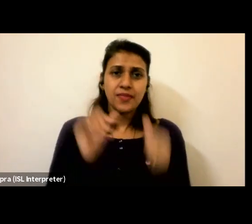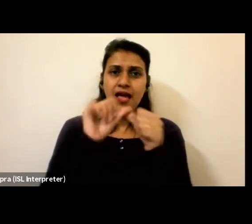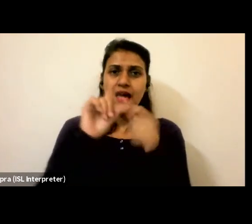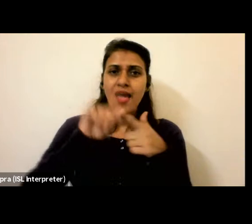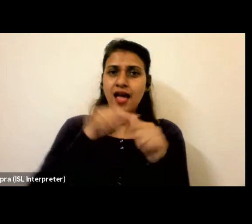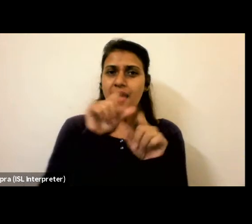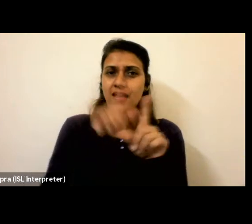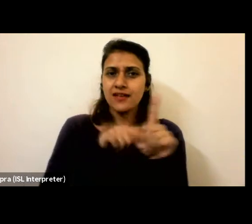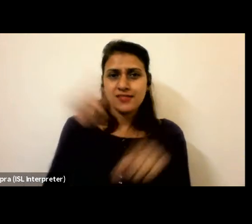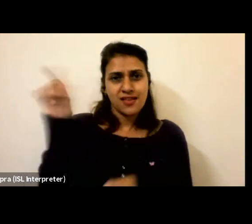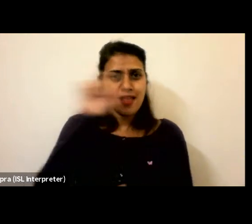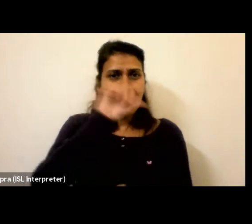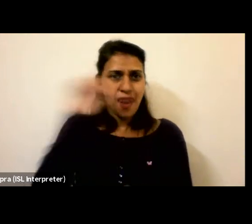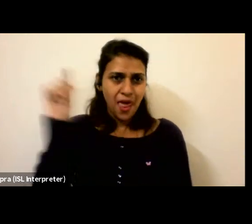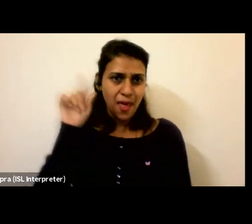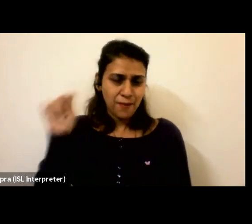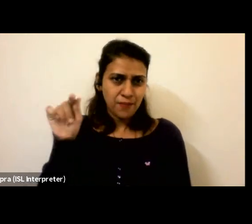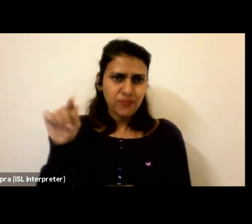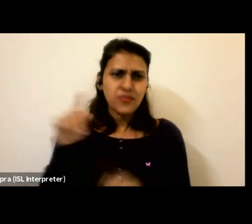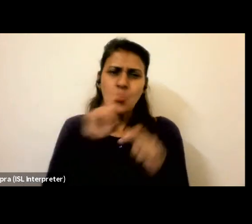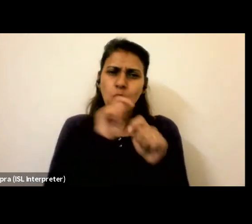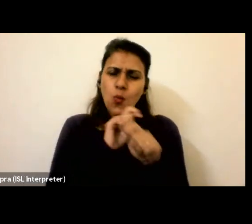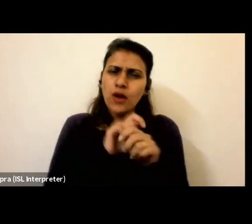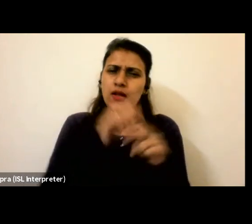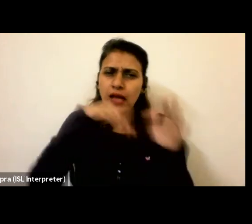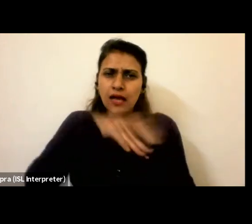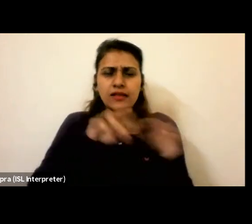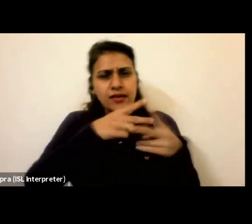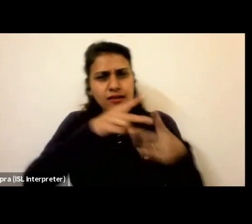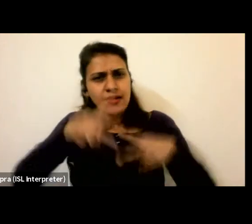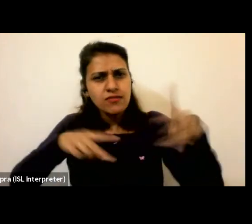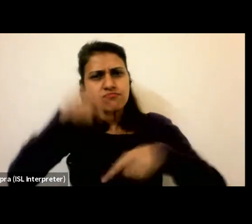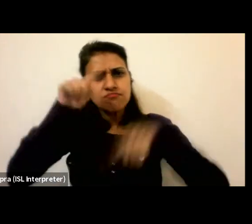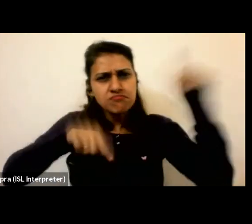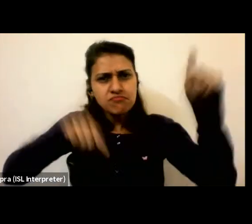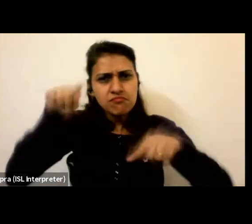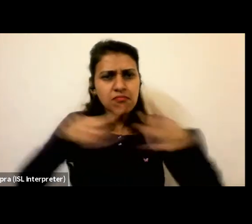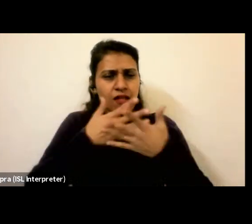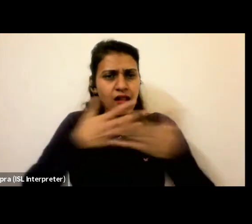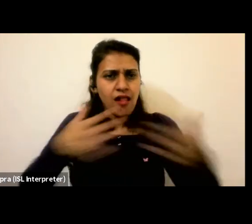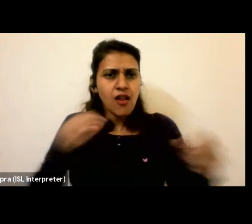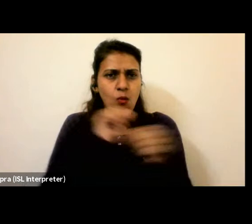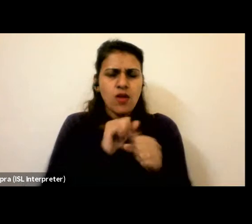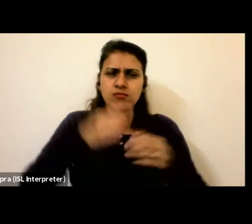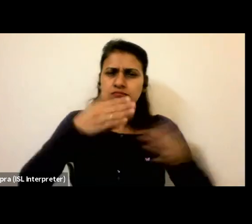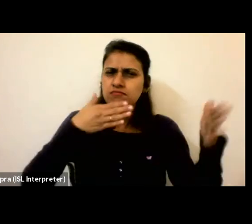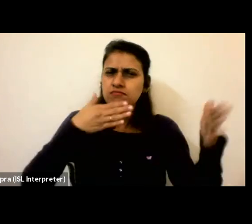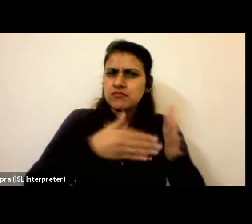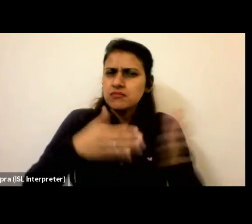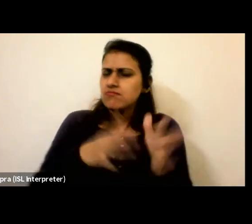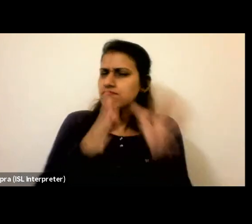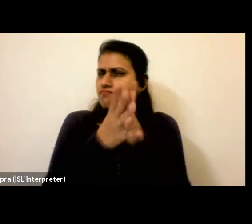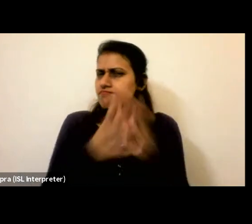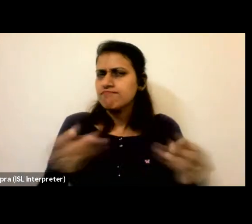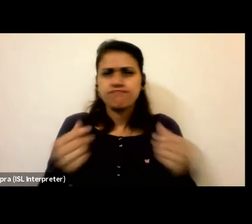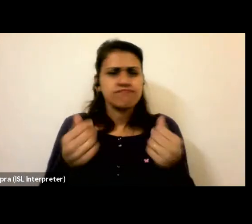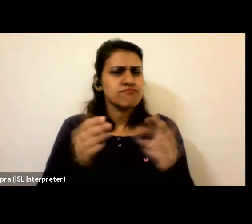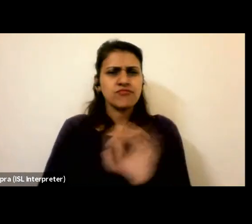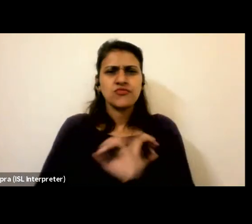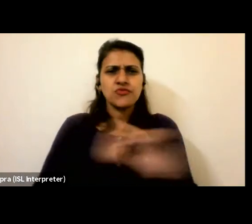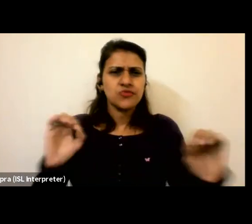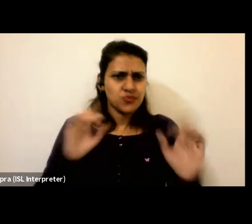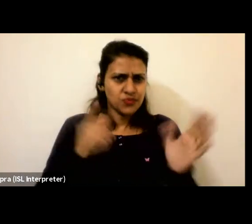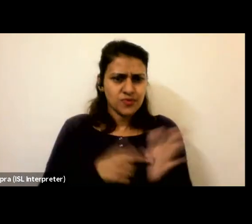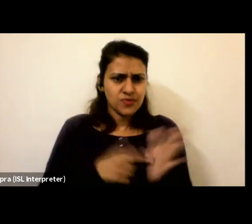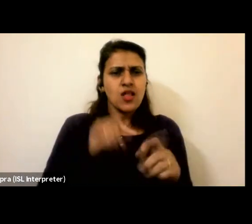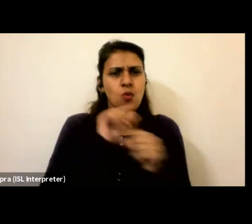active member of the Diversity and Inclusion Working Committee that ensures a barrier-free working environment and compliance